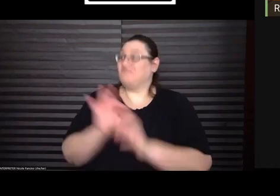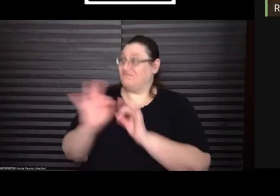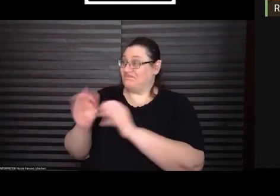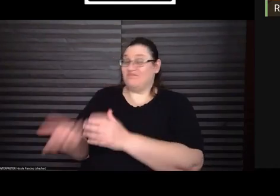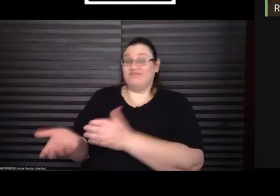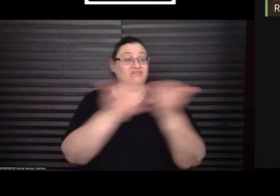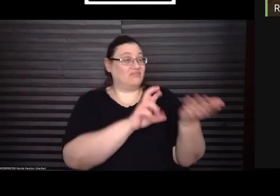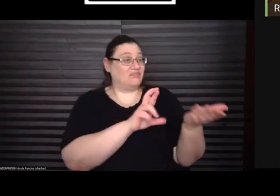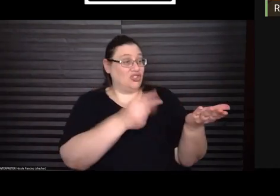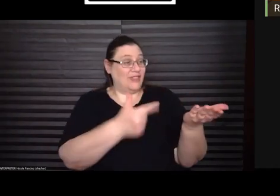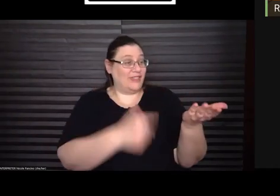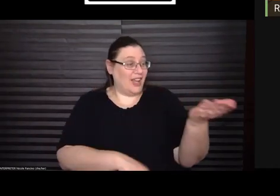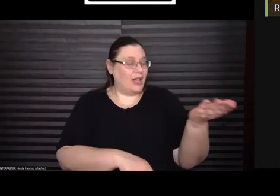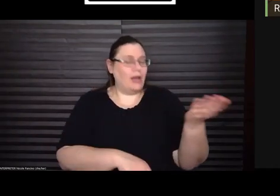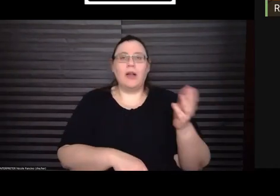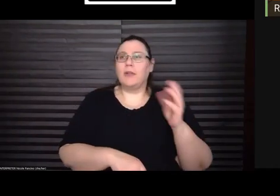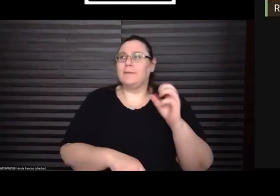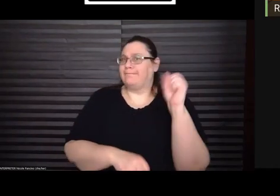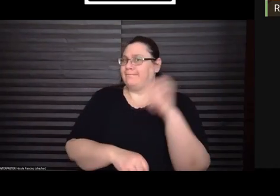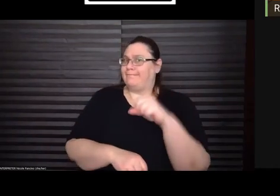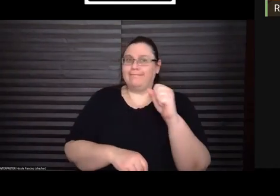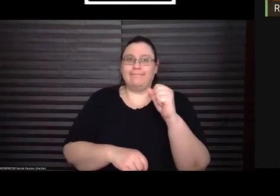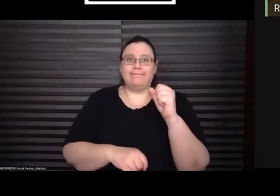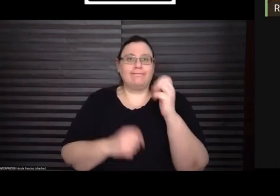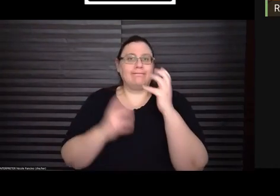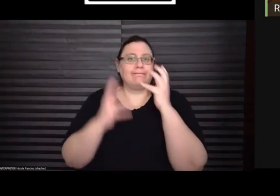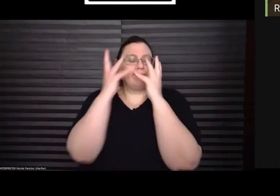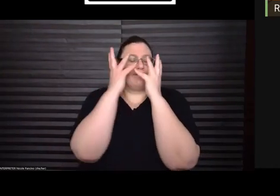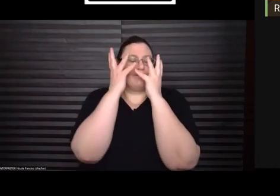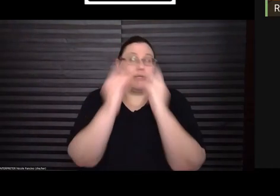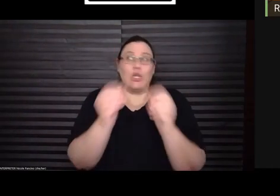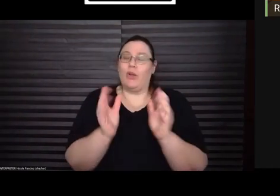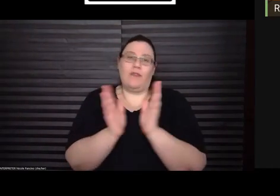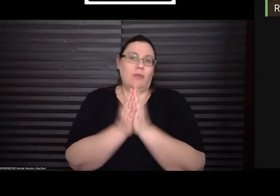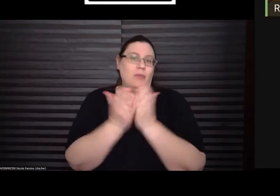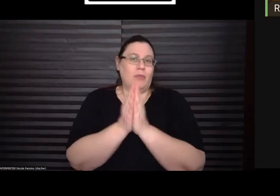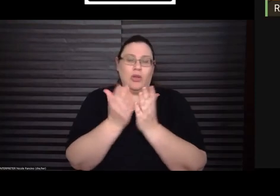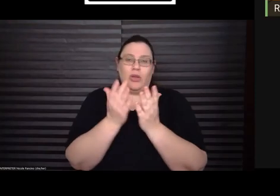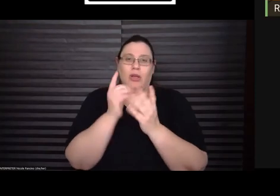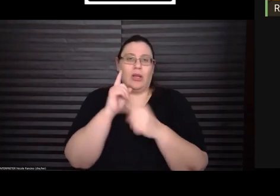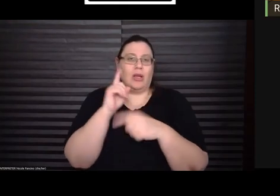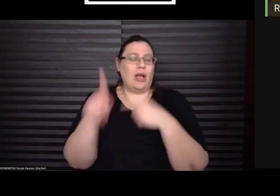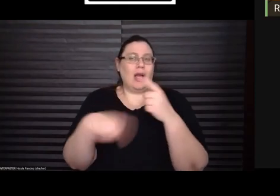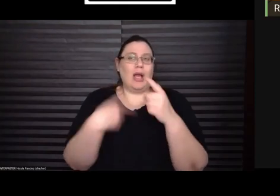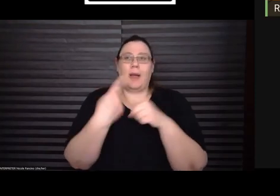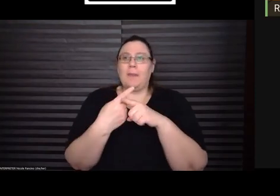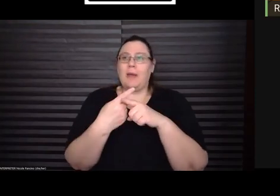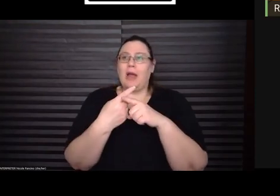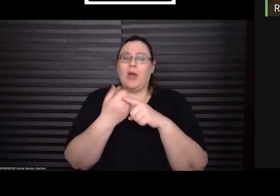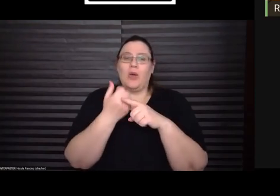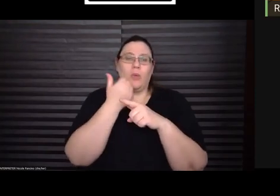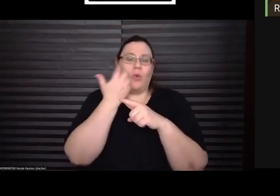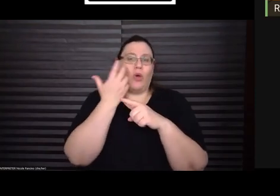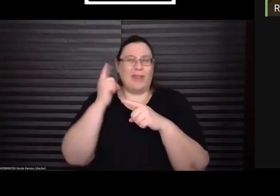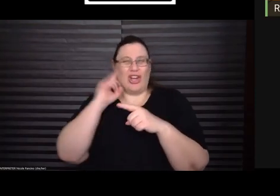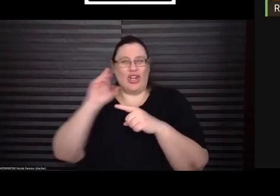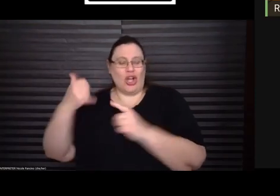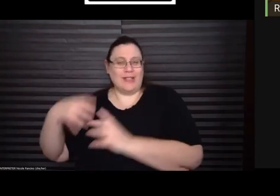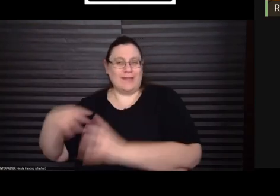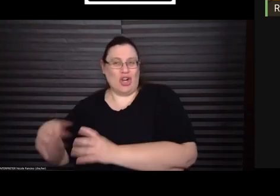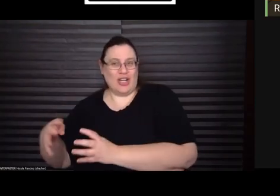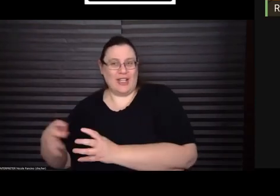What about you, Rivka? Yeah, that is such a kind of beautiful book about form, actually. Mm-hmm.